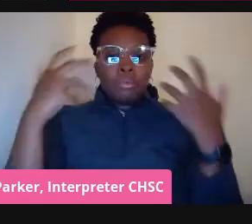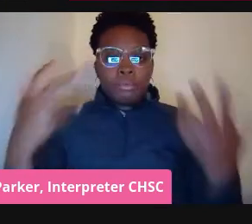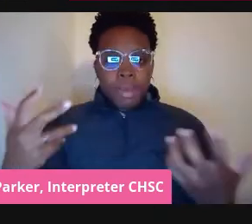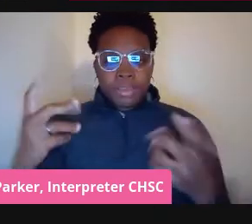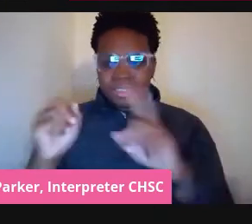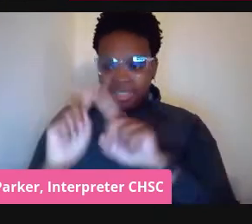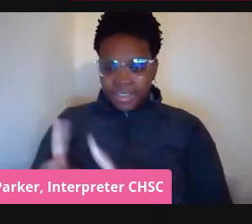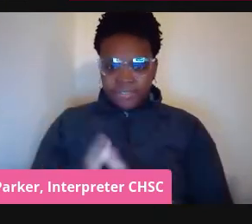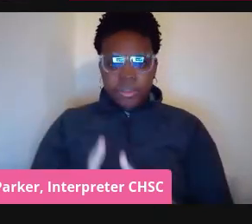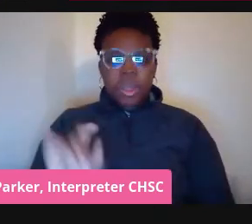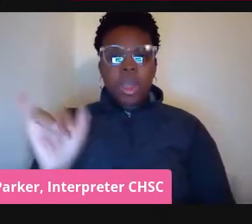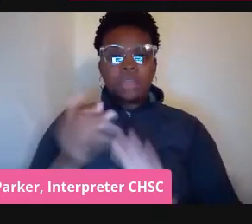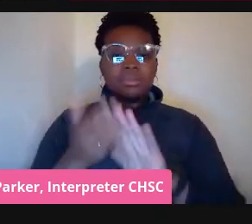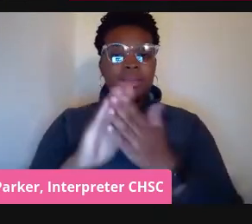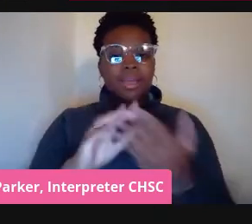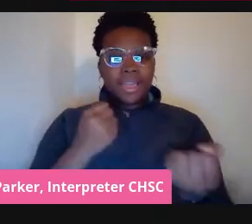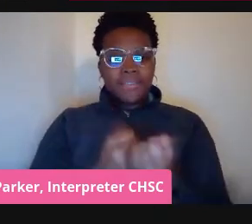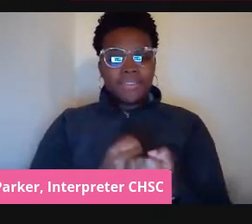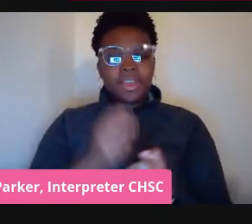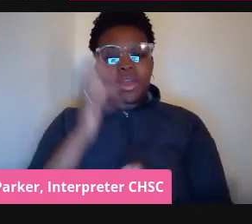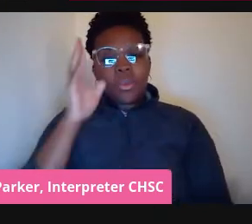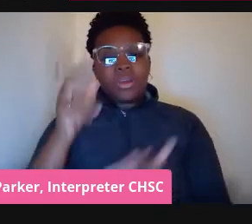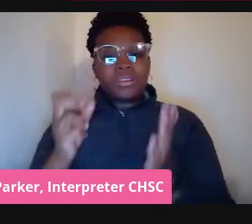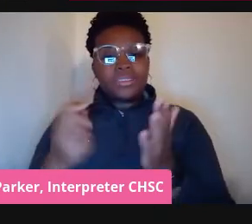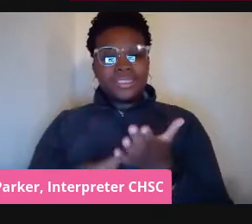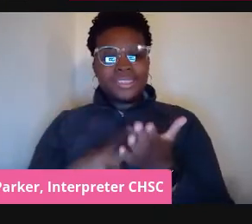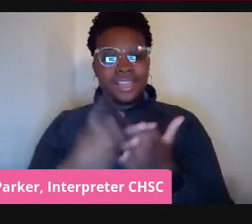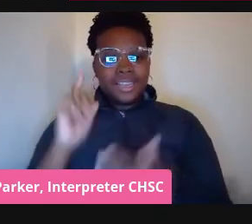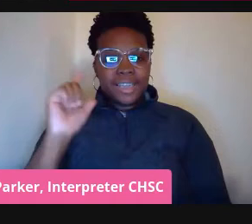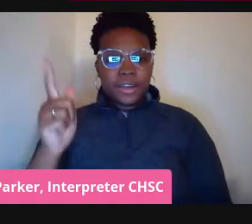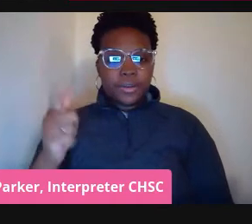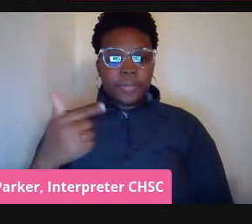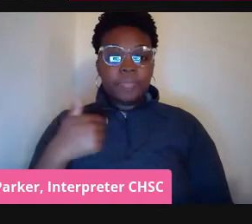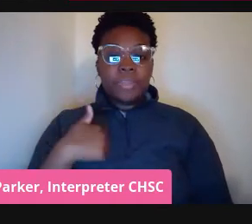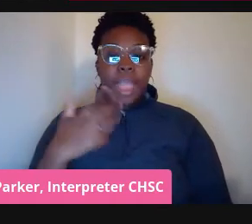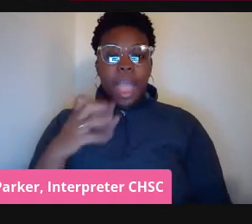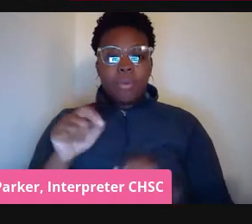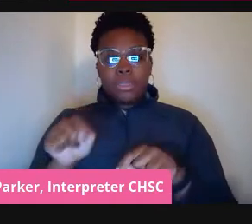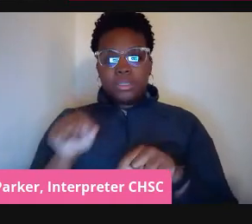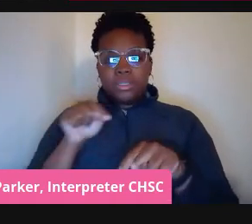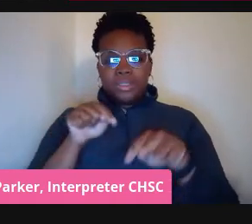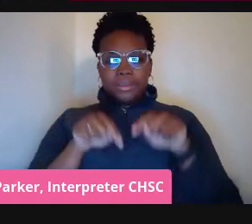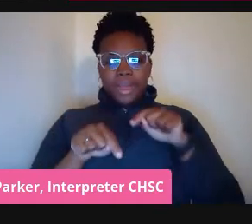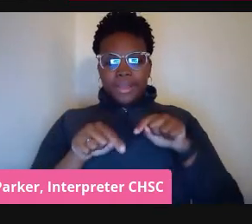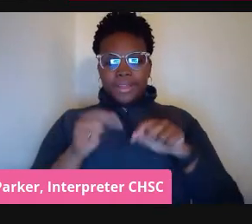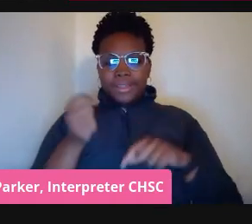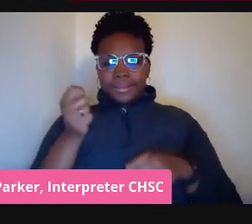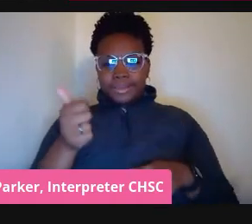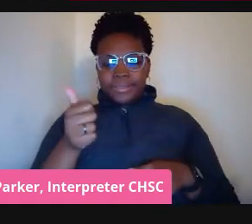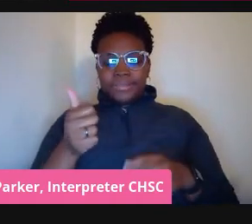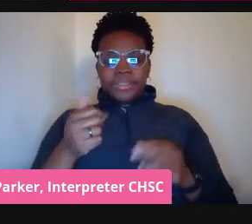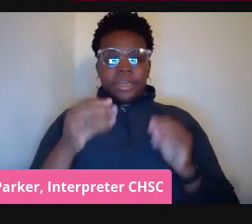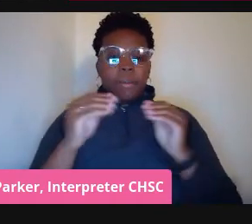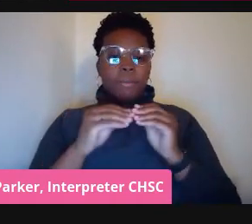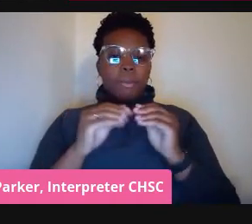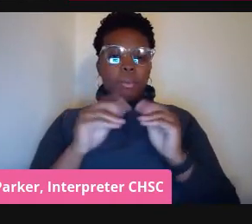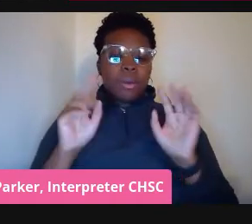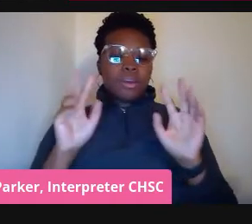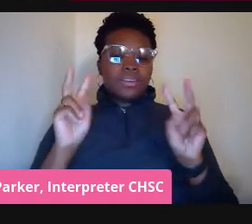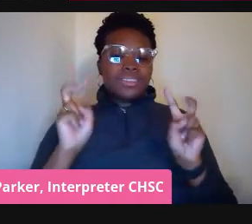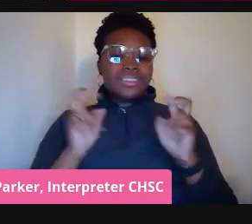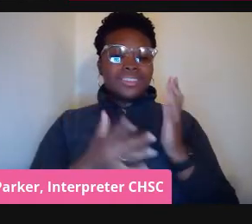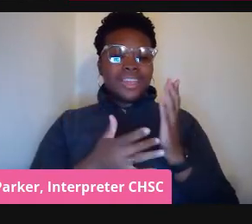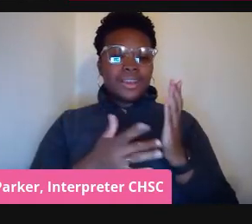an advocate. But we'll circle back to that in a second. But Erica, I do want to step things back a little here and just take it more to the technical side,